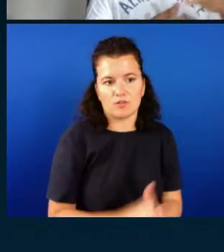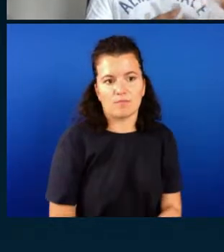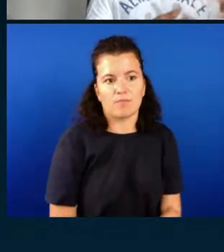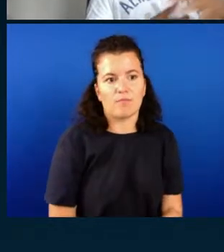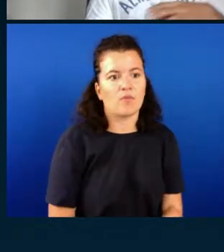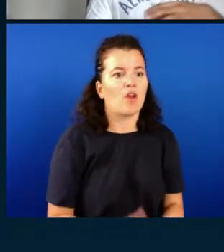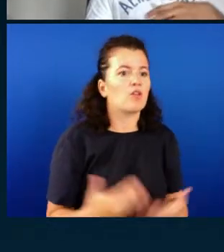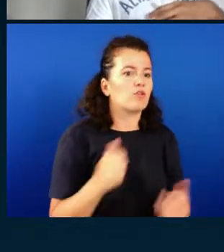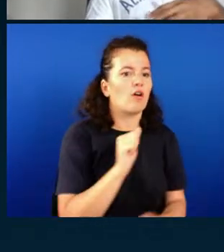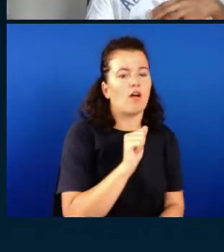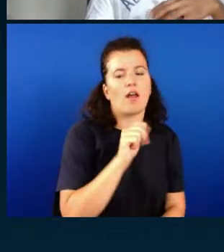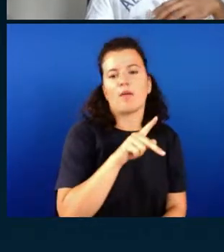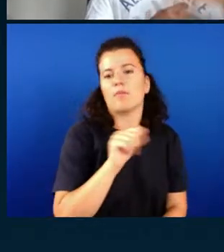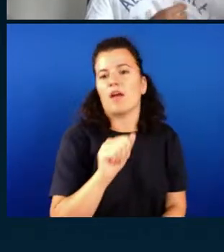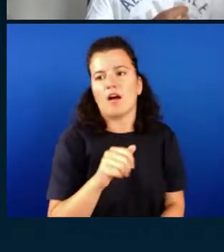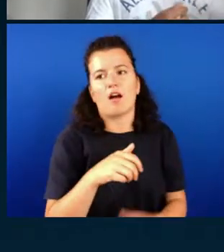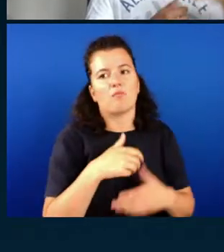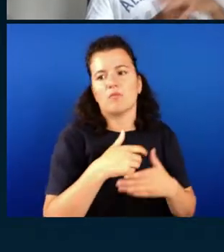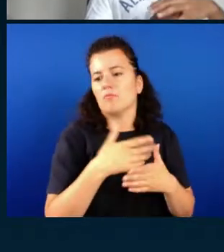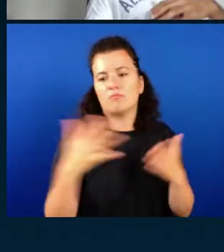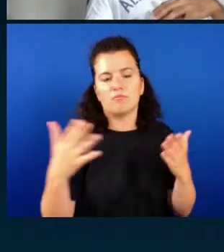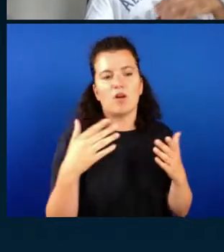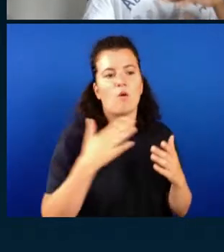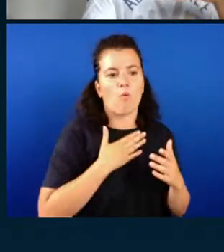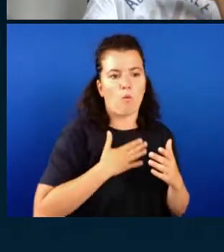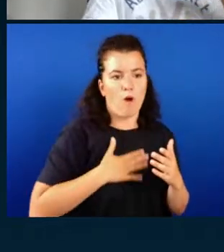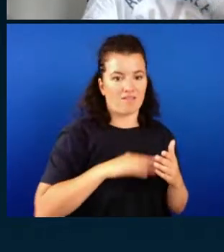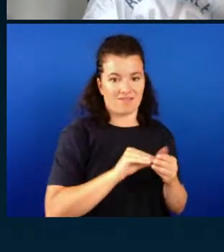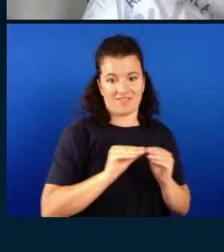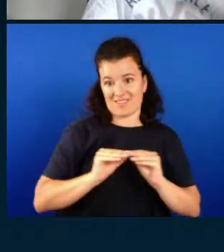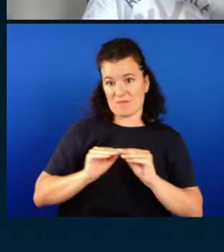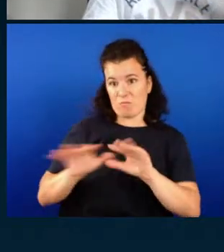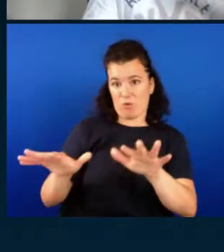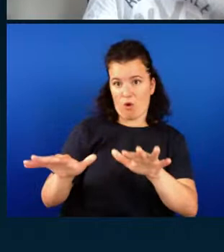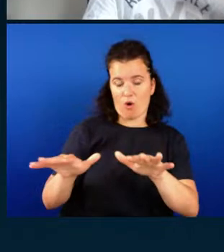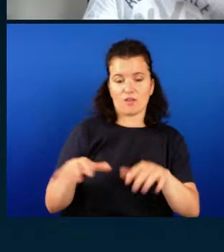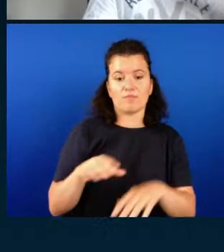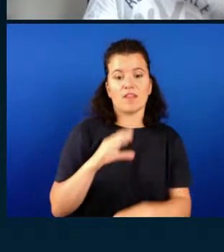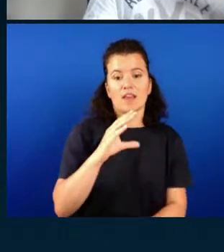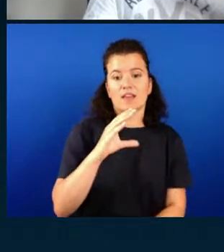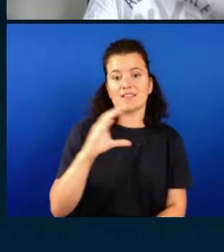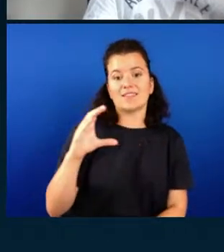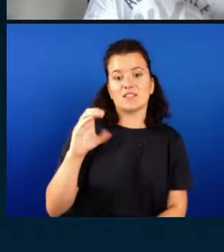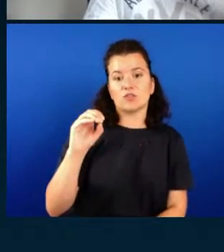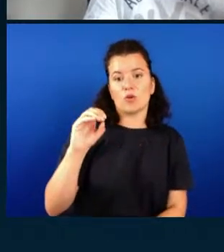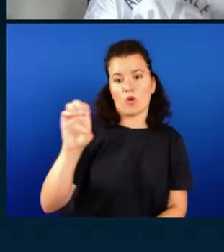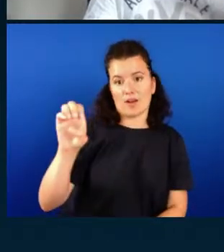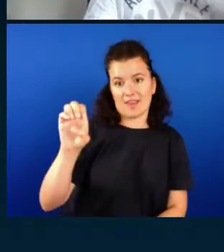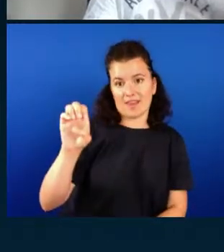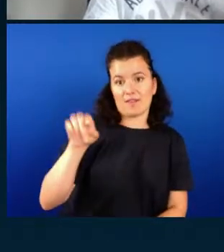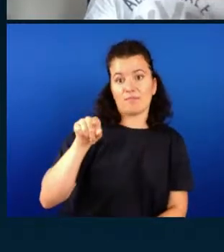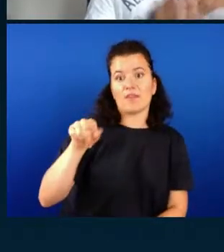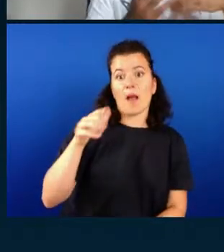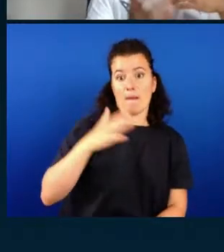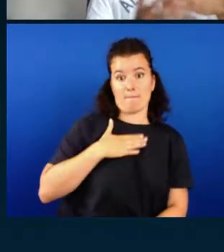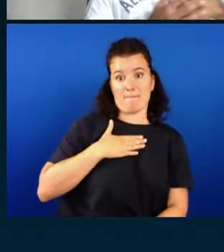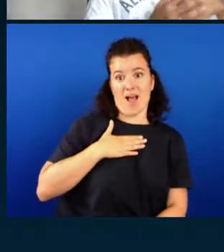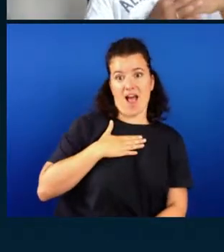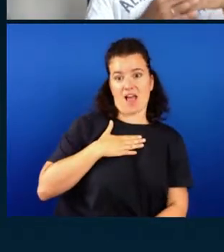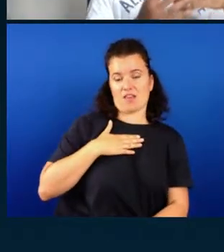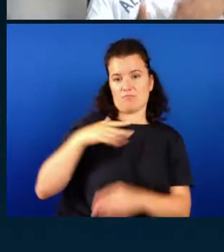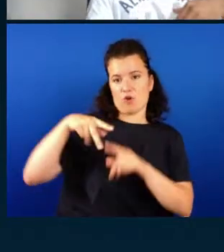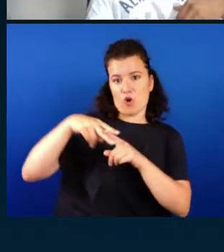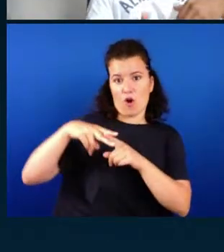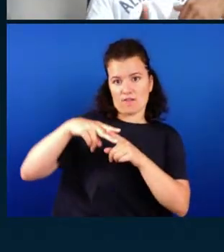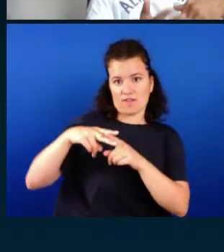API app or a web app, and I want to deploy it, and CCOE is provisioning my configuration. So the configuration